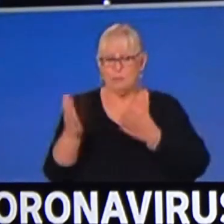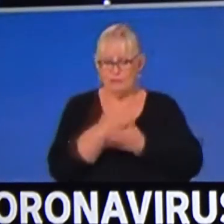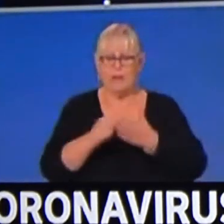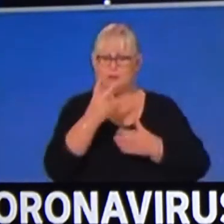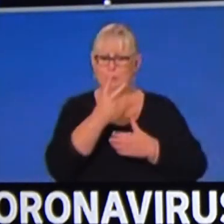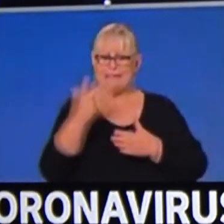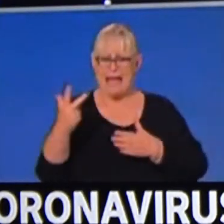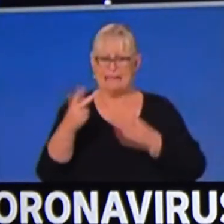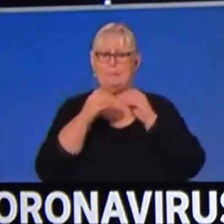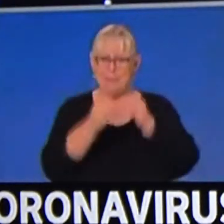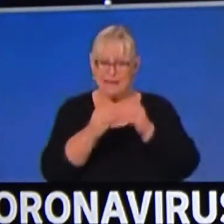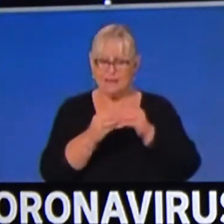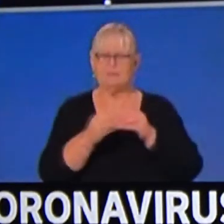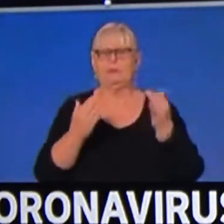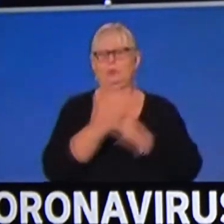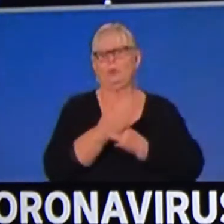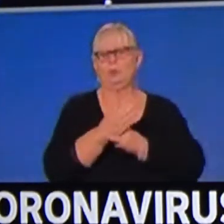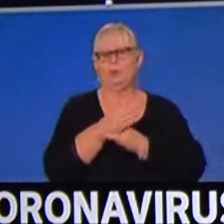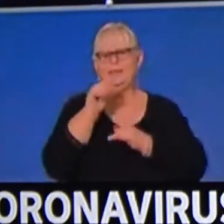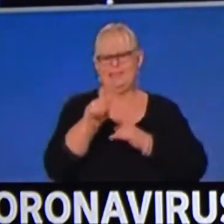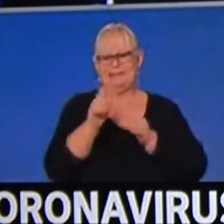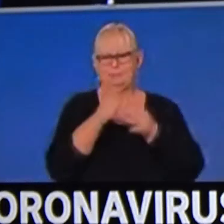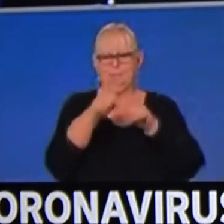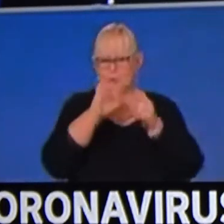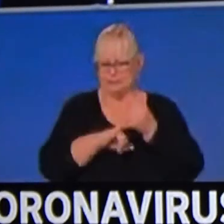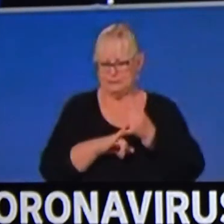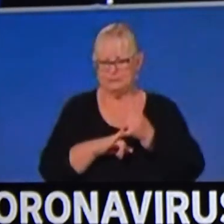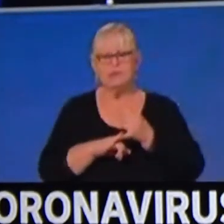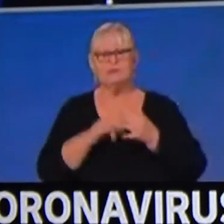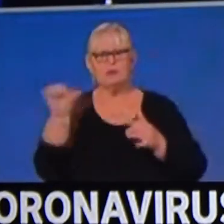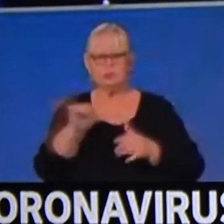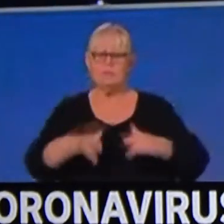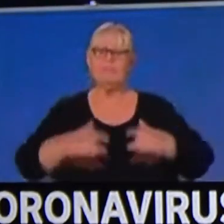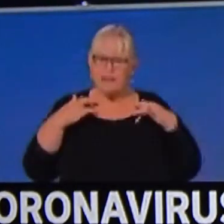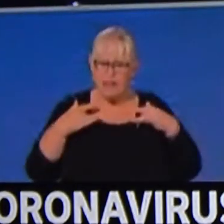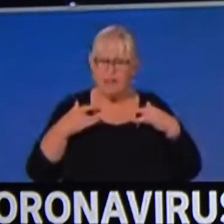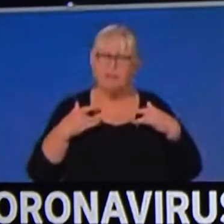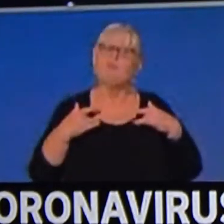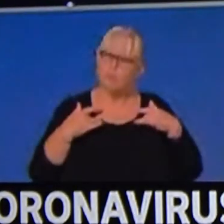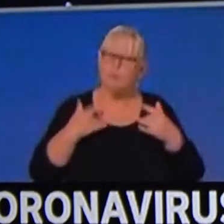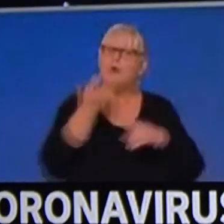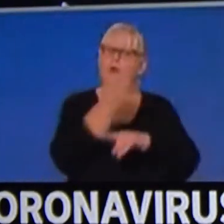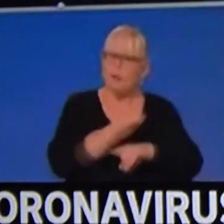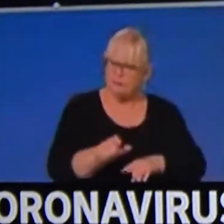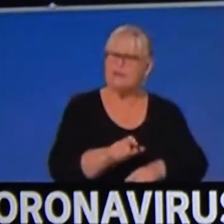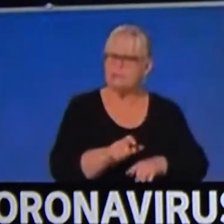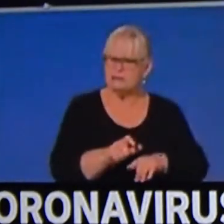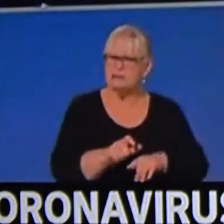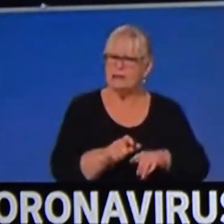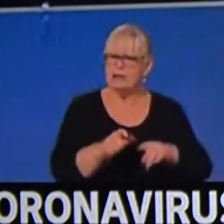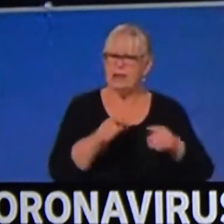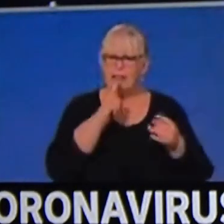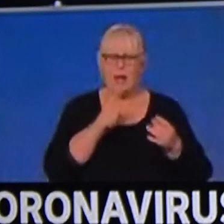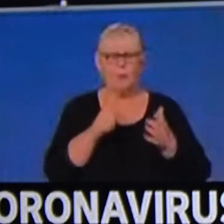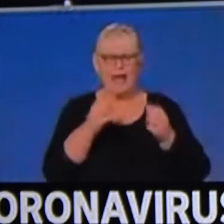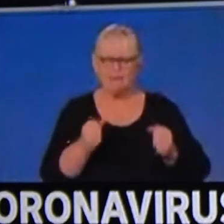by the Australian Office of Financial Management. This should give Australians a sense of assurance and confidence that the significant